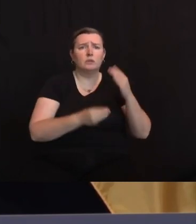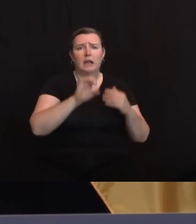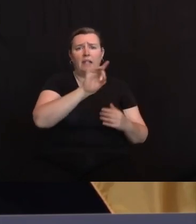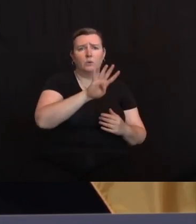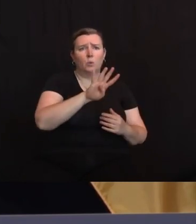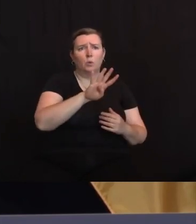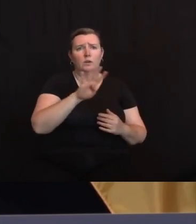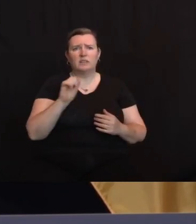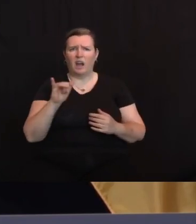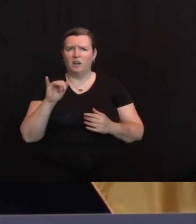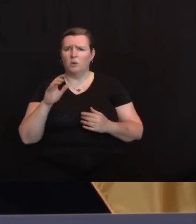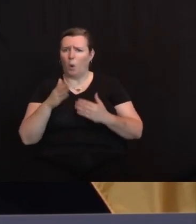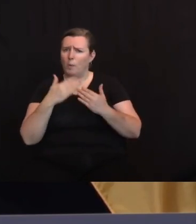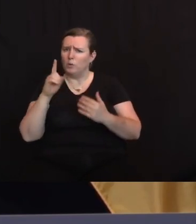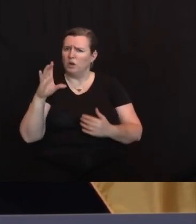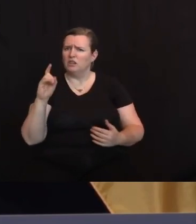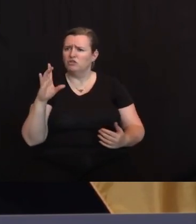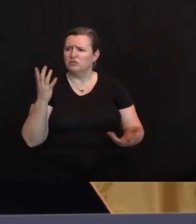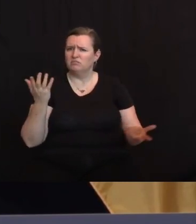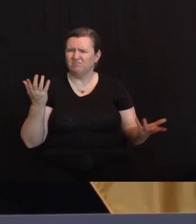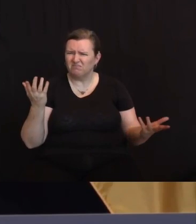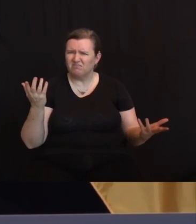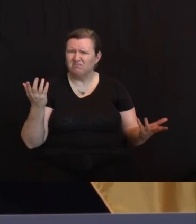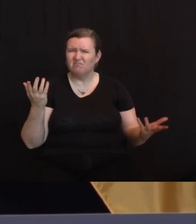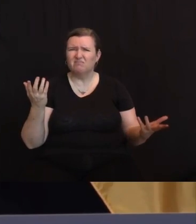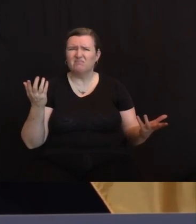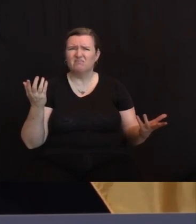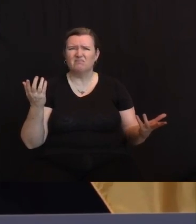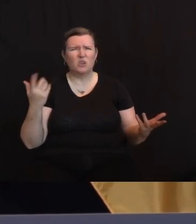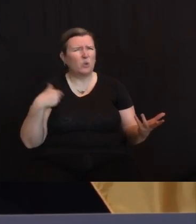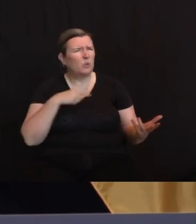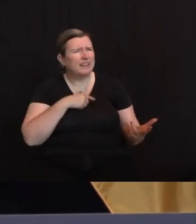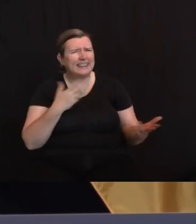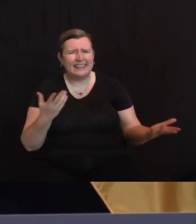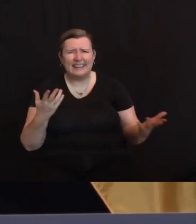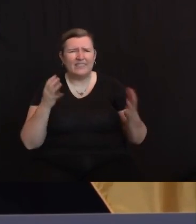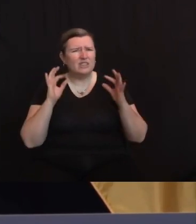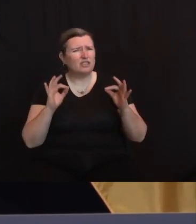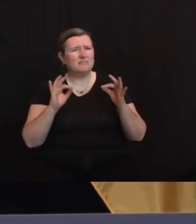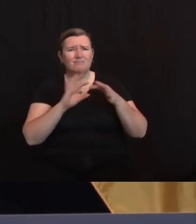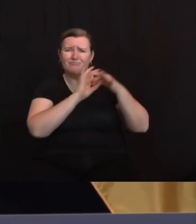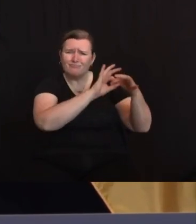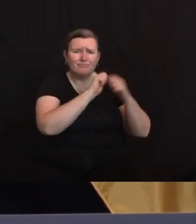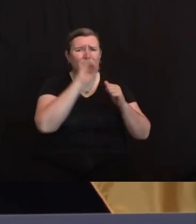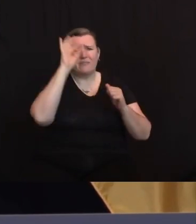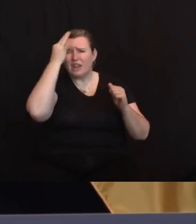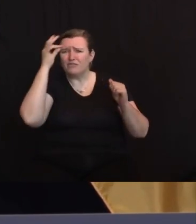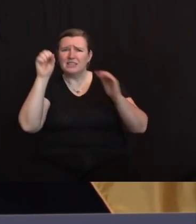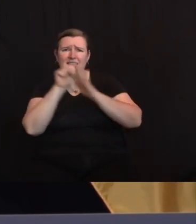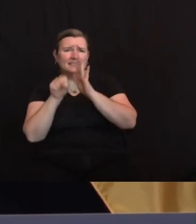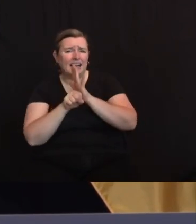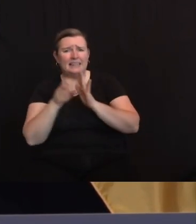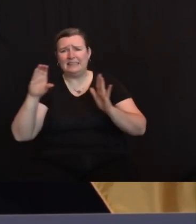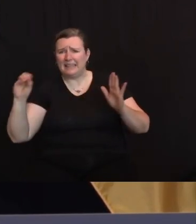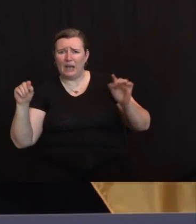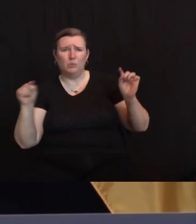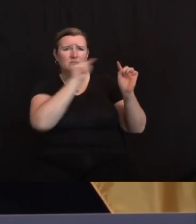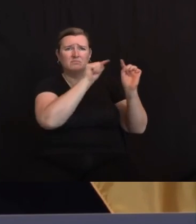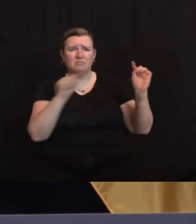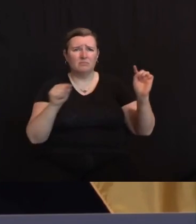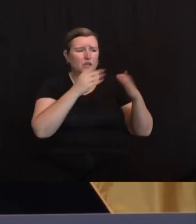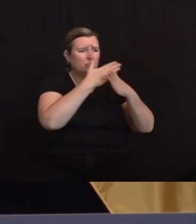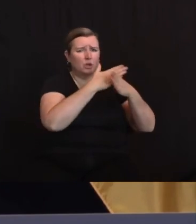murder victims. And we continue. We have phenomenal relationships with our federal, state, county, and local partners.